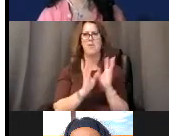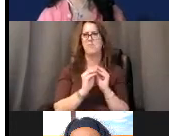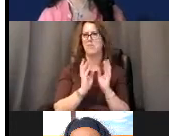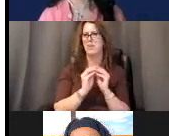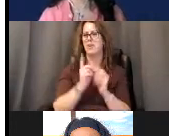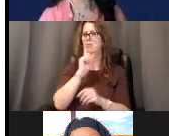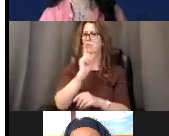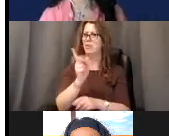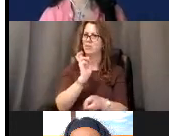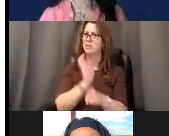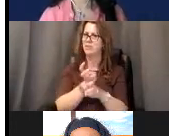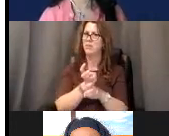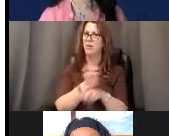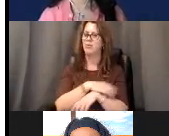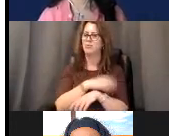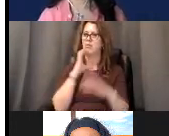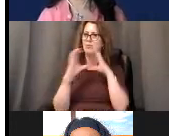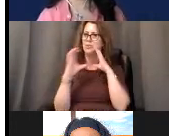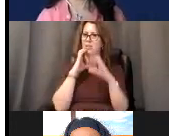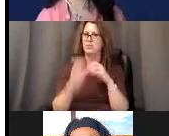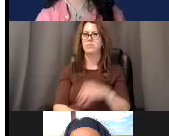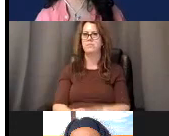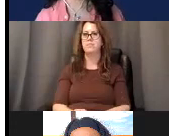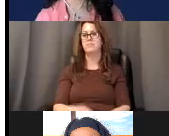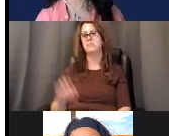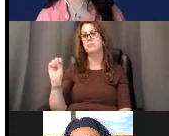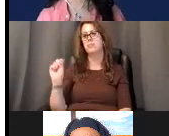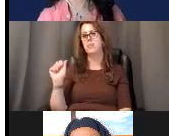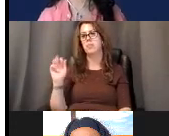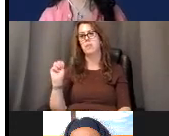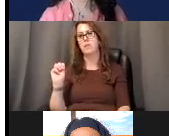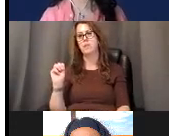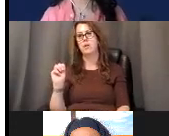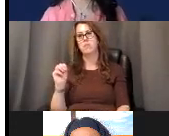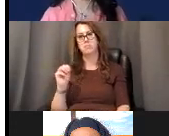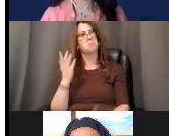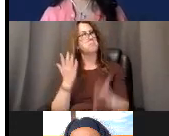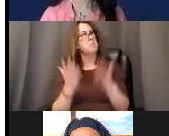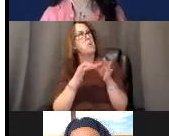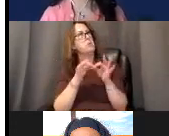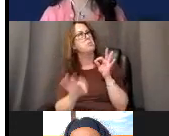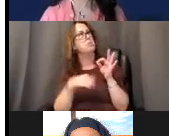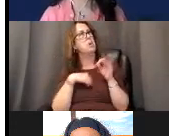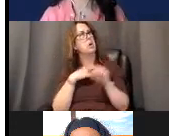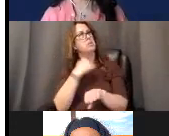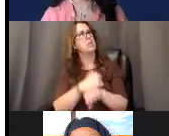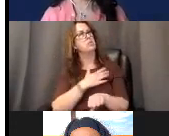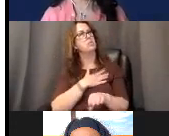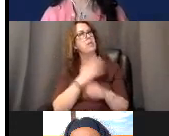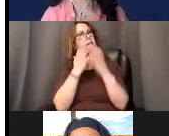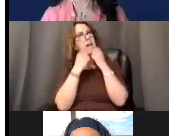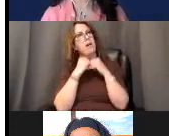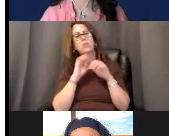conversations. And it may sound simple to folks to establish shared values, but the real question was to then test how